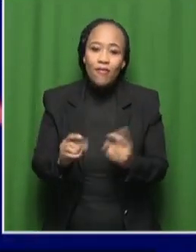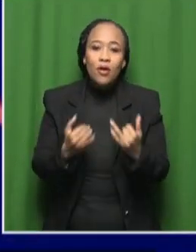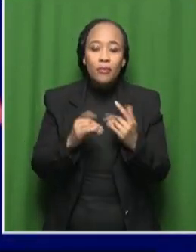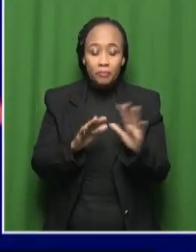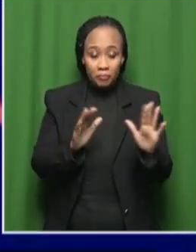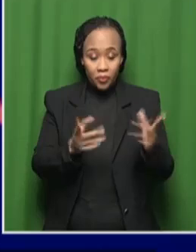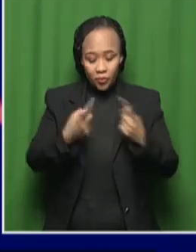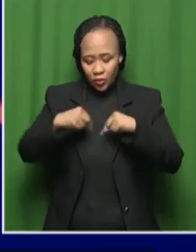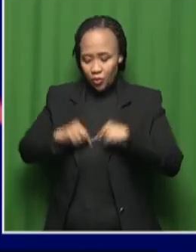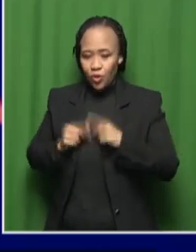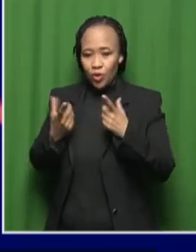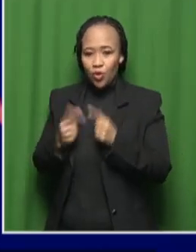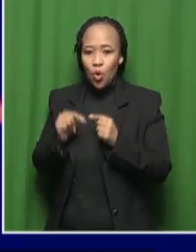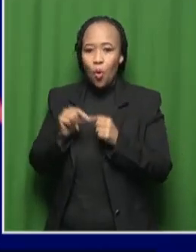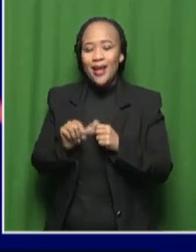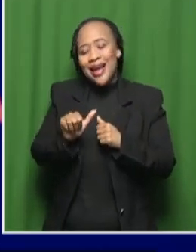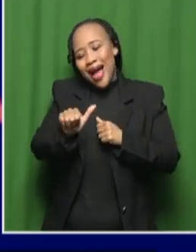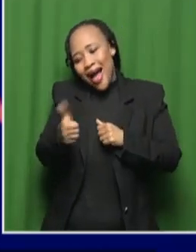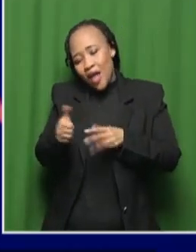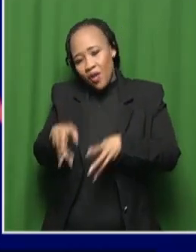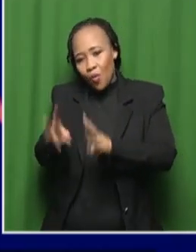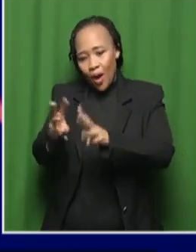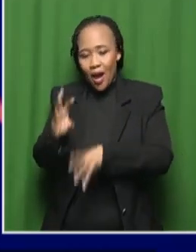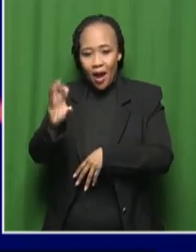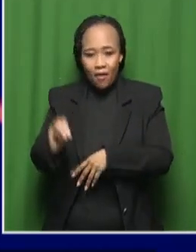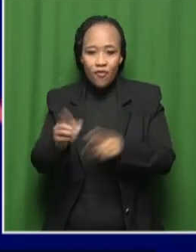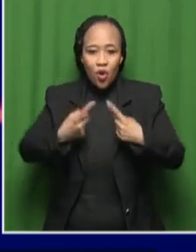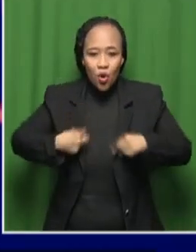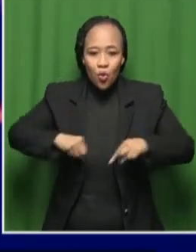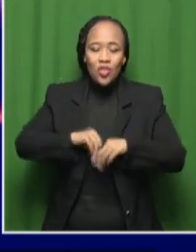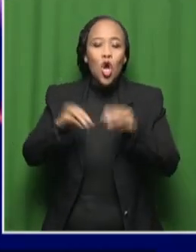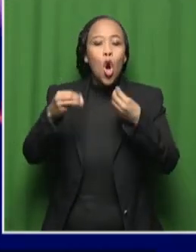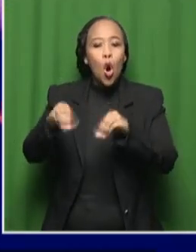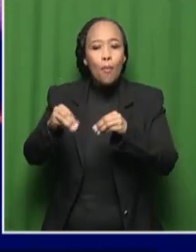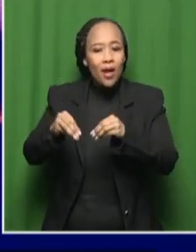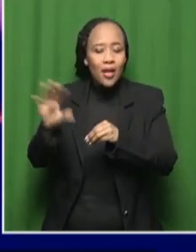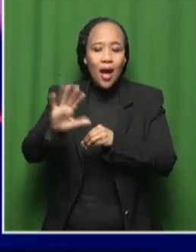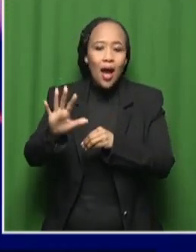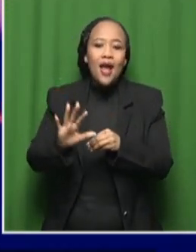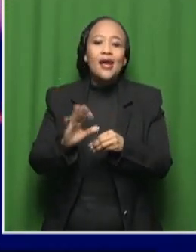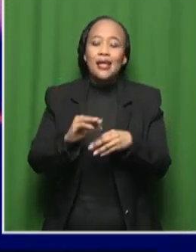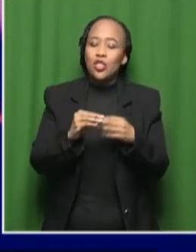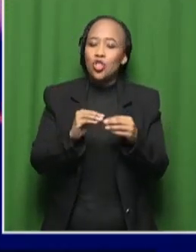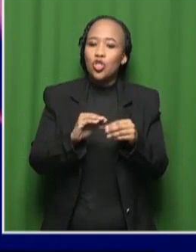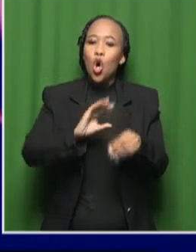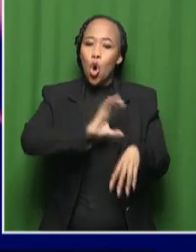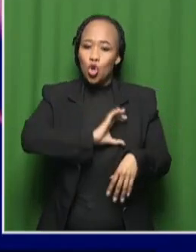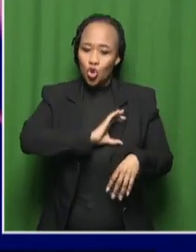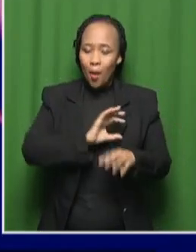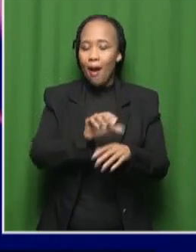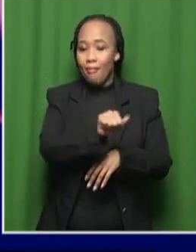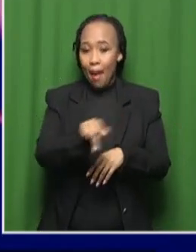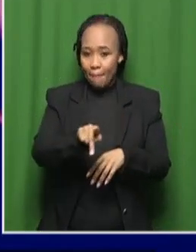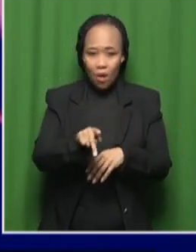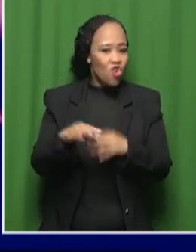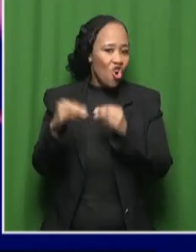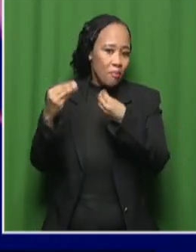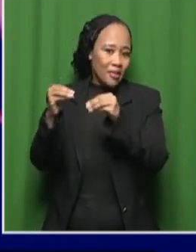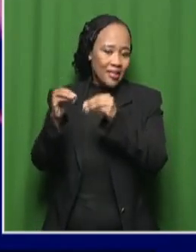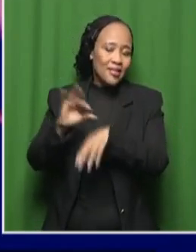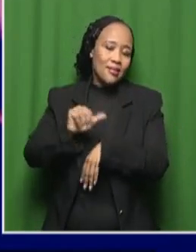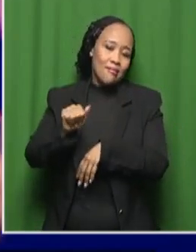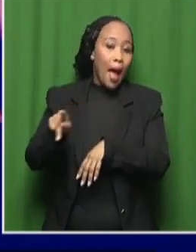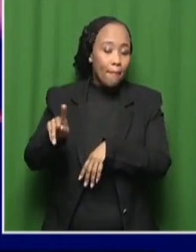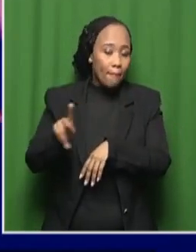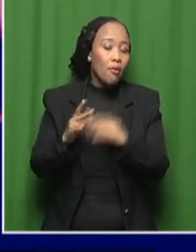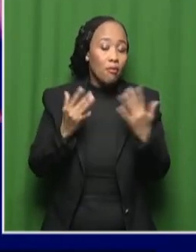different spin. We don't see ours as a corporate app. We see it as a consumer app. And we don't even really like to use the word patient so much because it implies that you're not well. We're